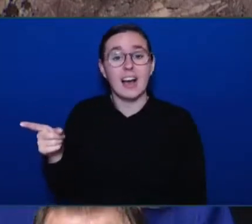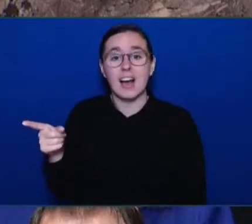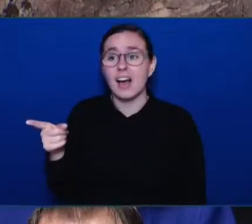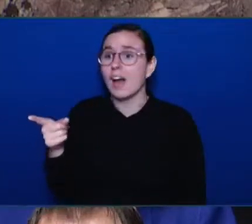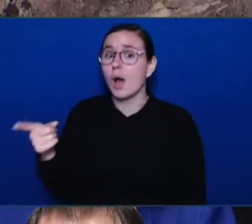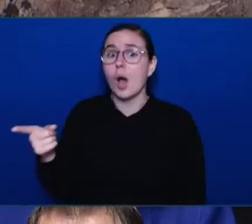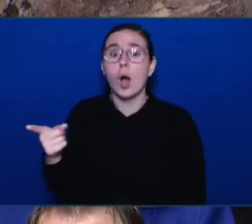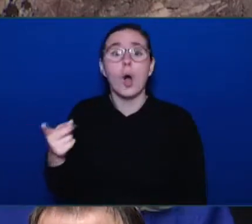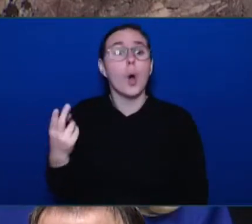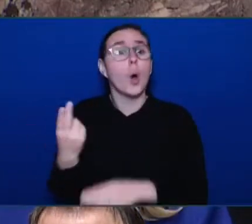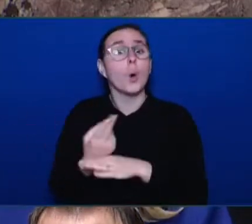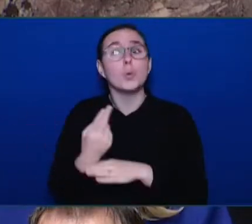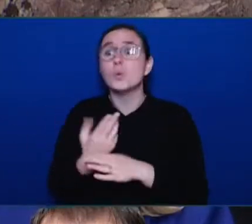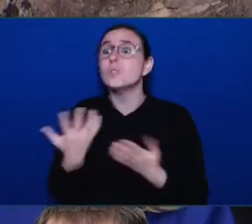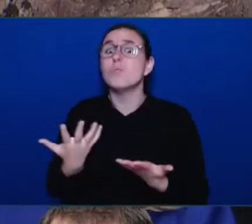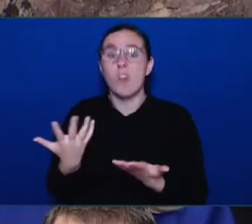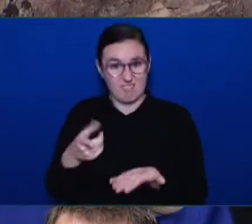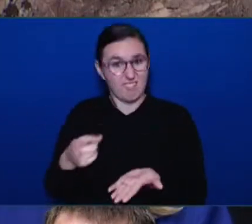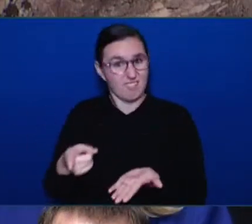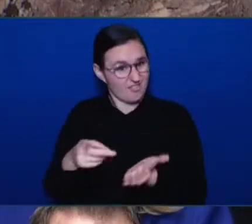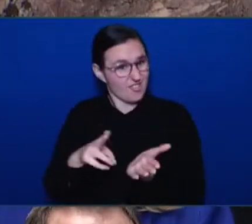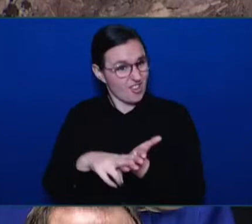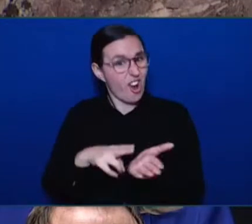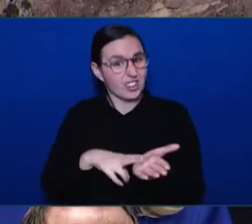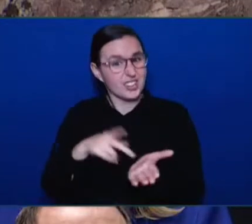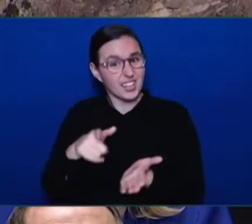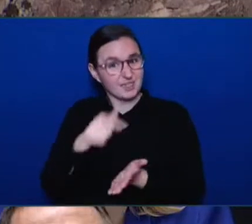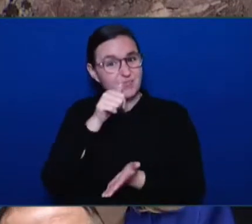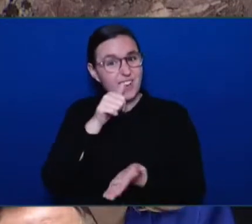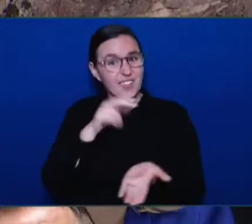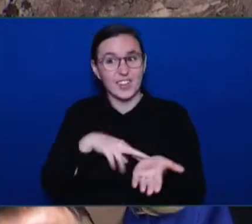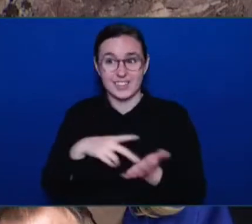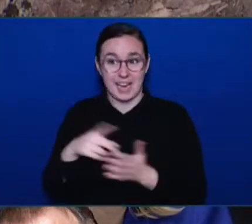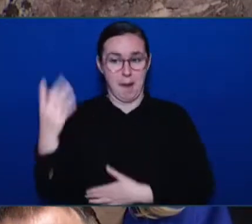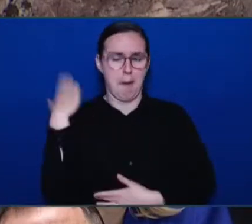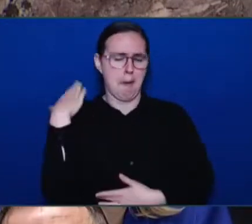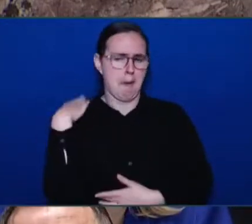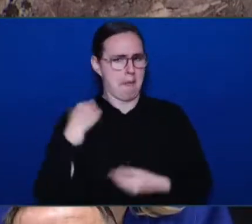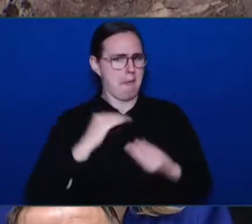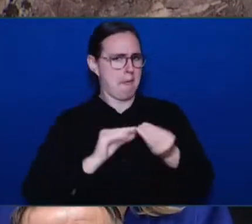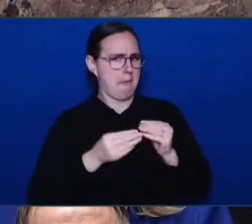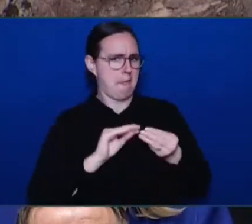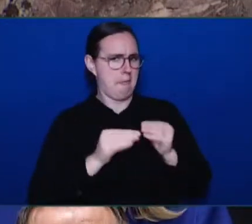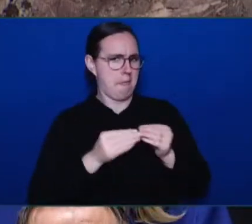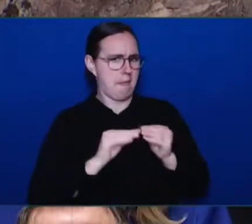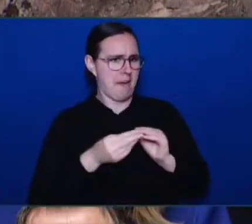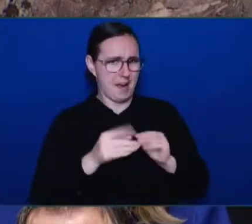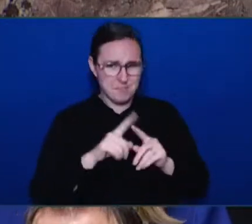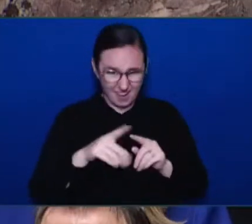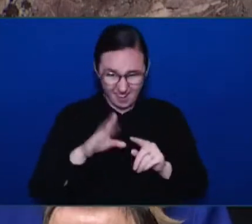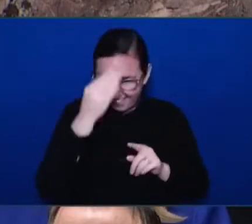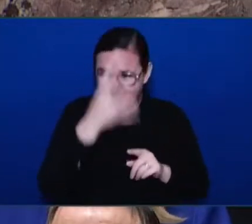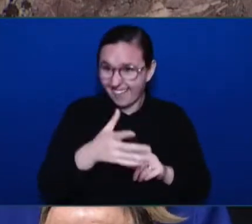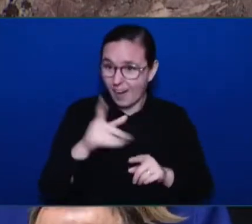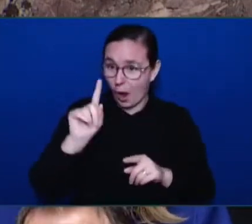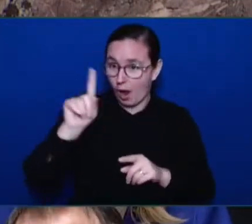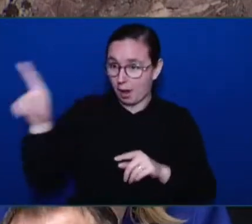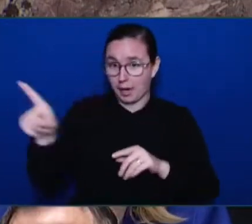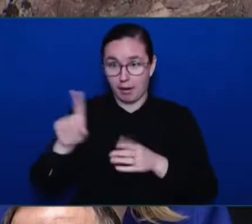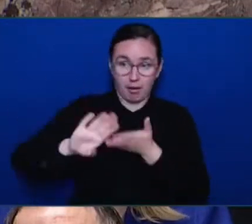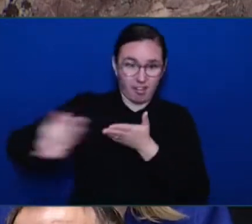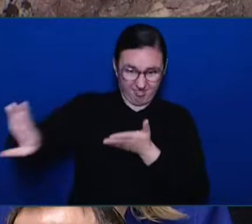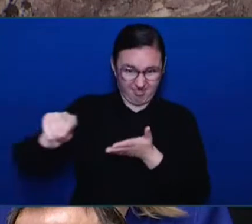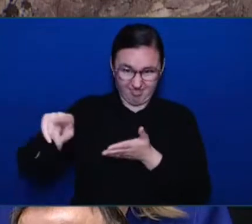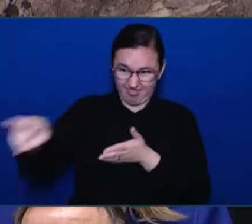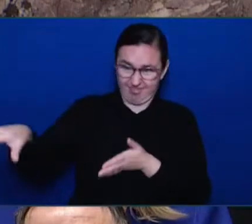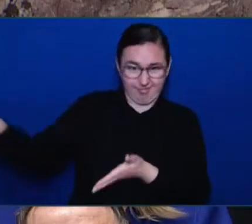the fact that he is using privately contracted nurses at up to 3 times more the salary